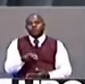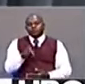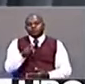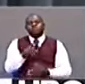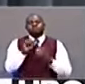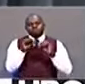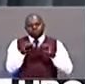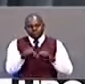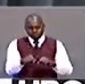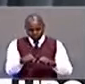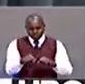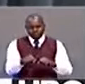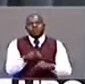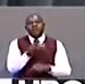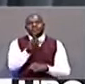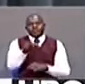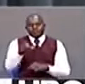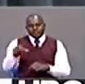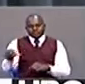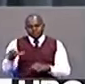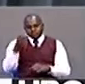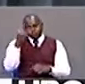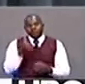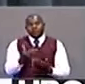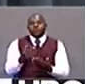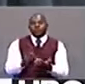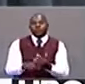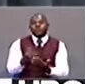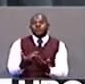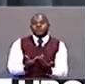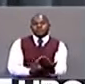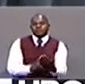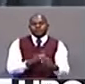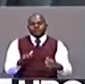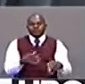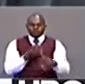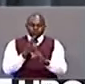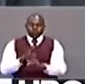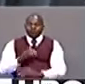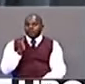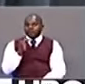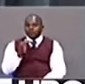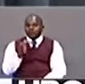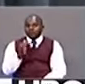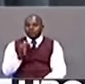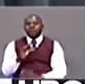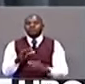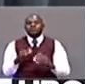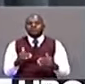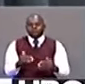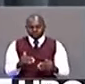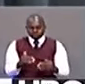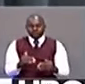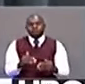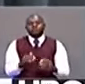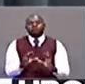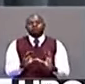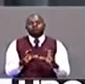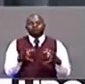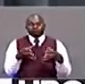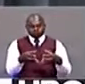should also get a report, because we got reports, Right Honourable Speaker, that the